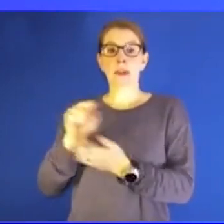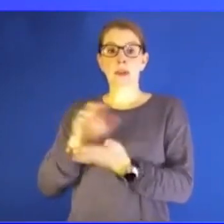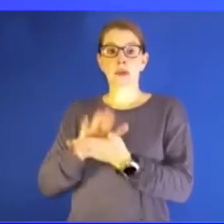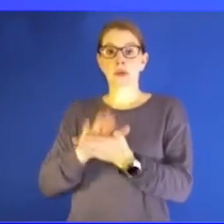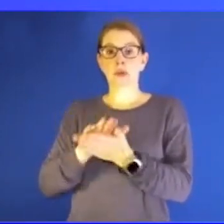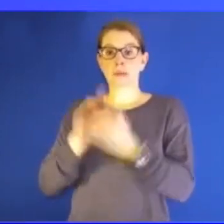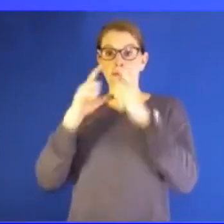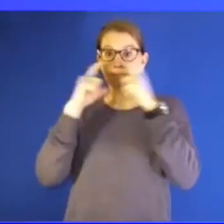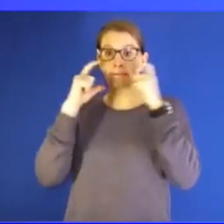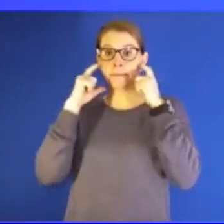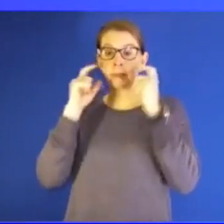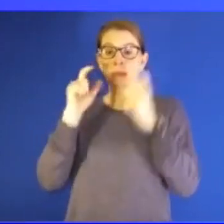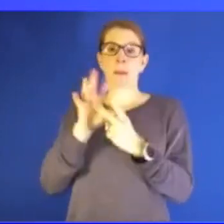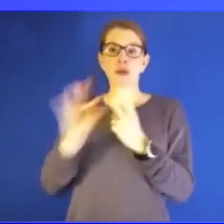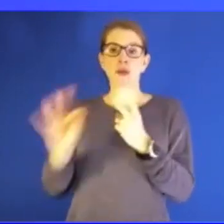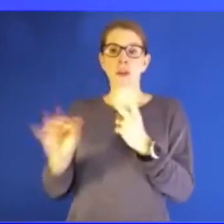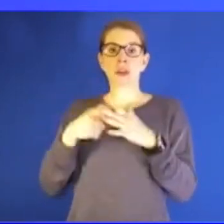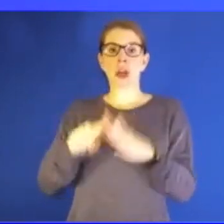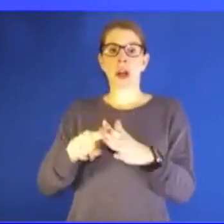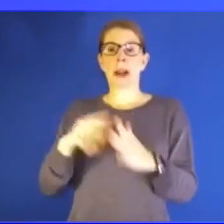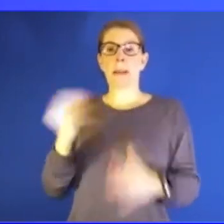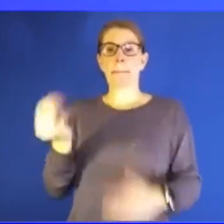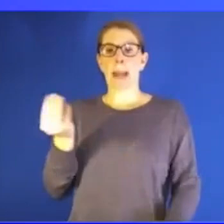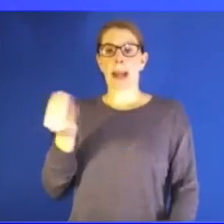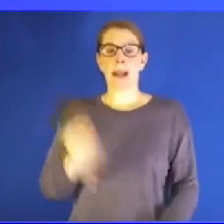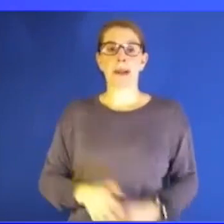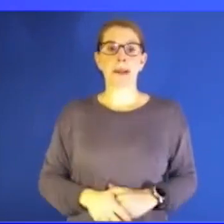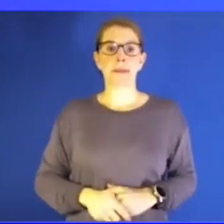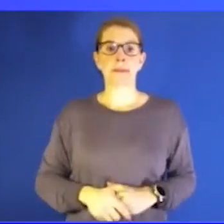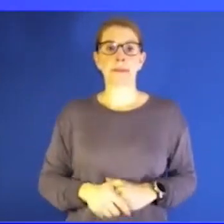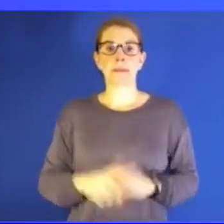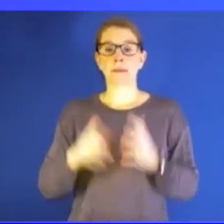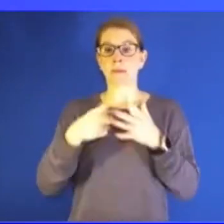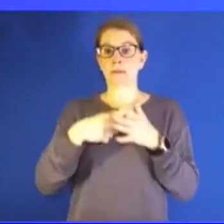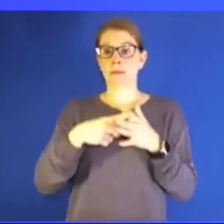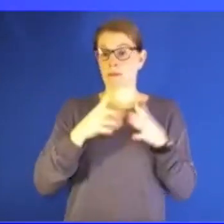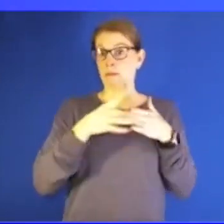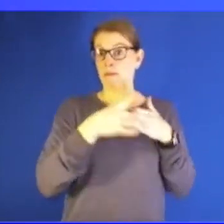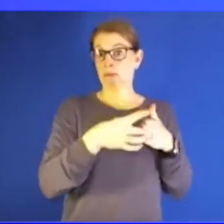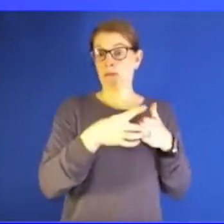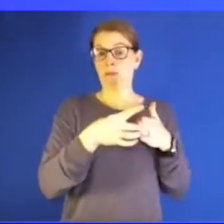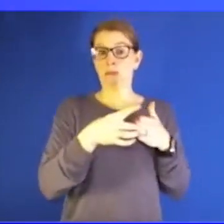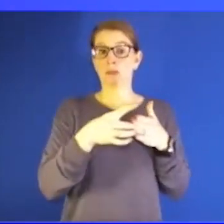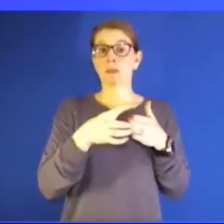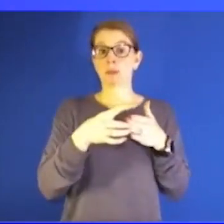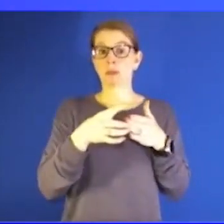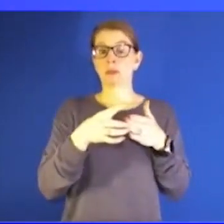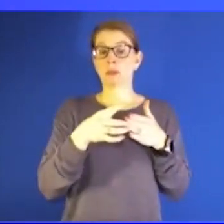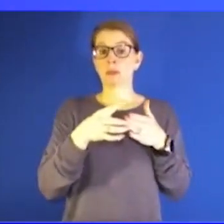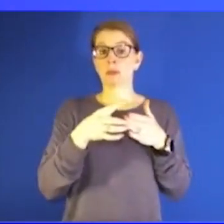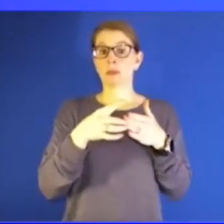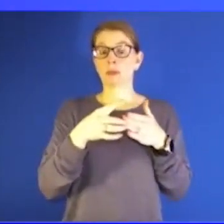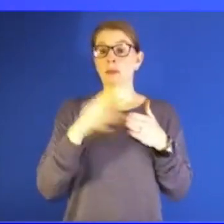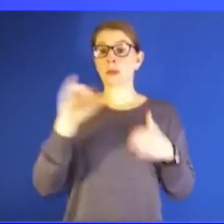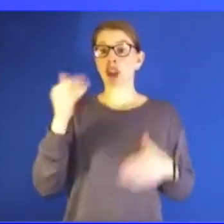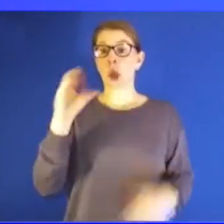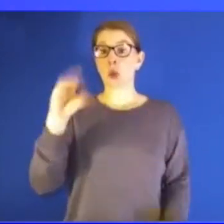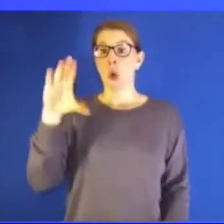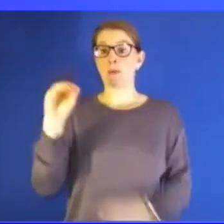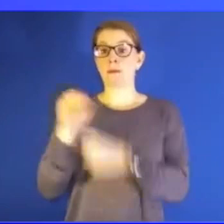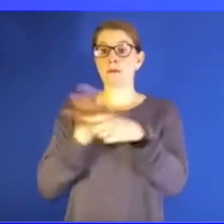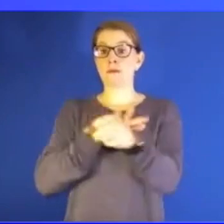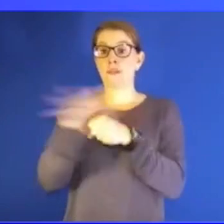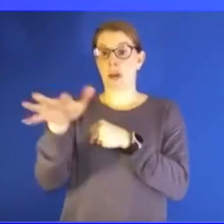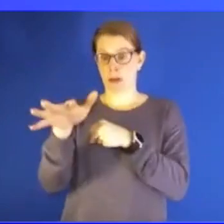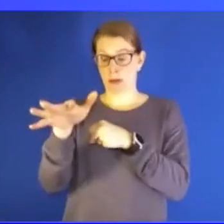Monday. Johnson County leading the metro in vaccinations. 73% of people in Johnson County are fully